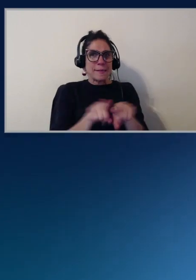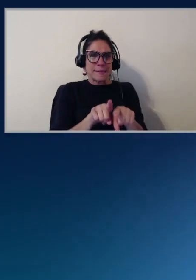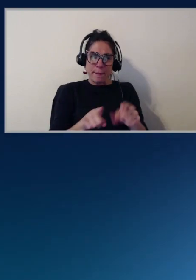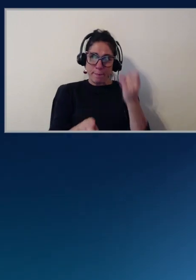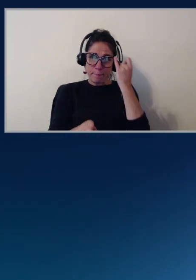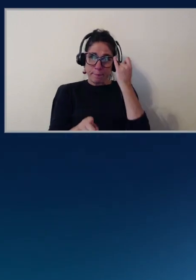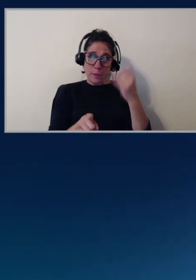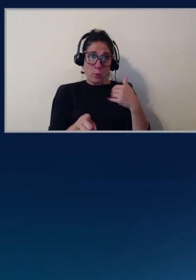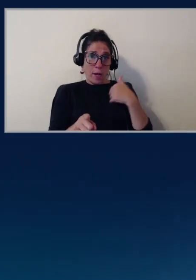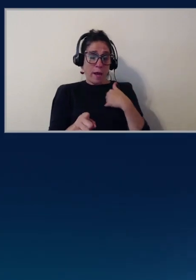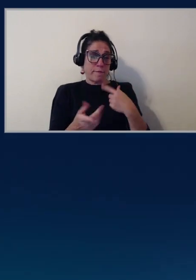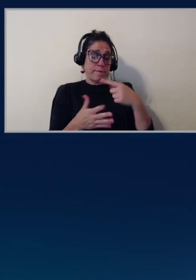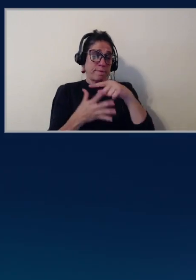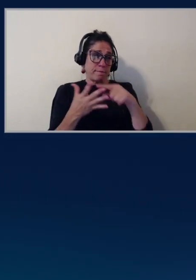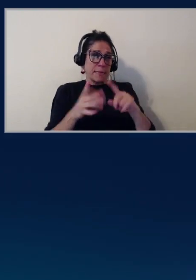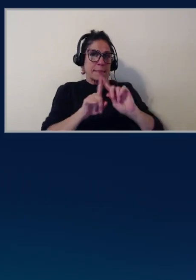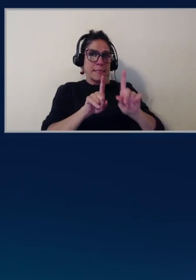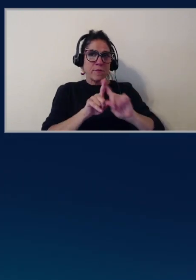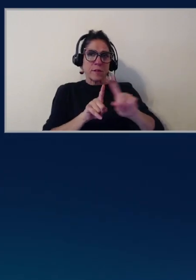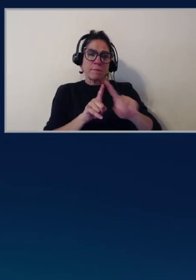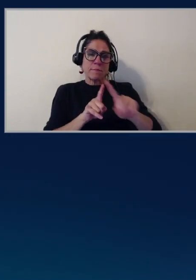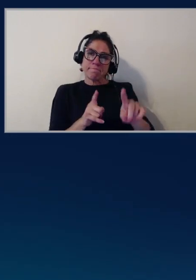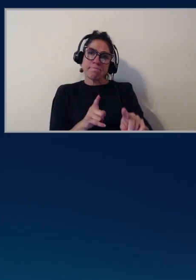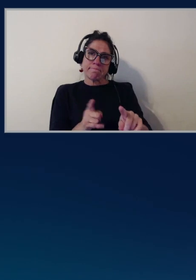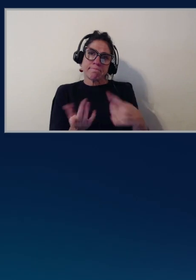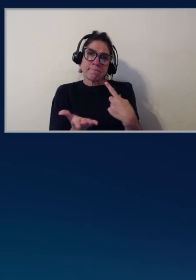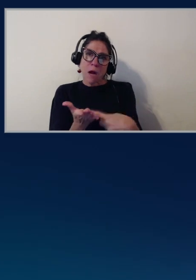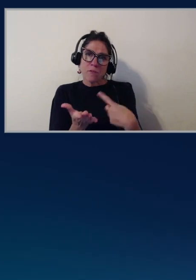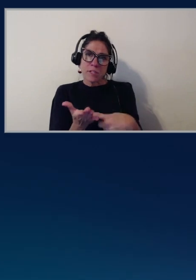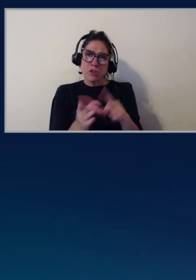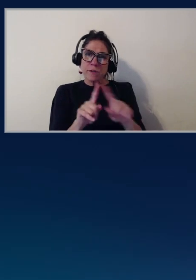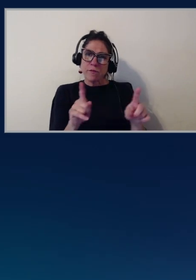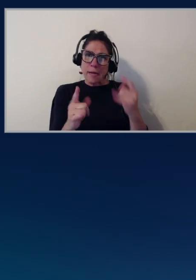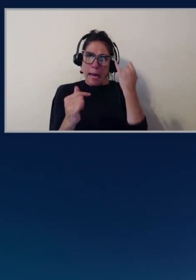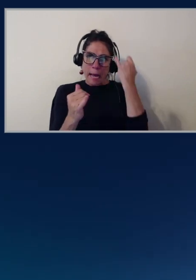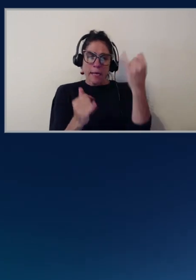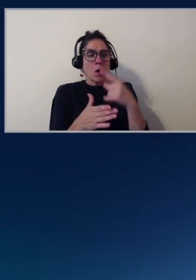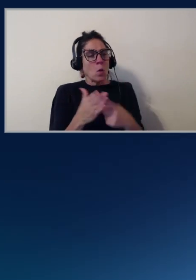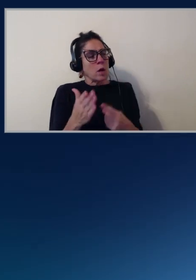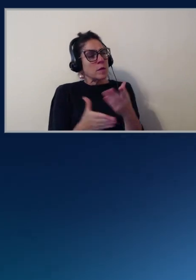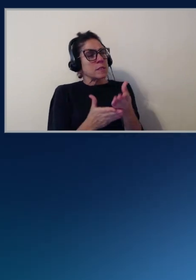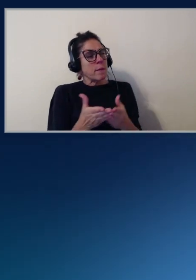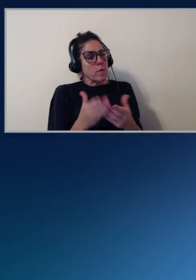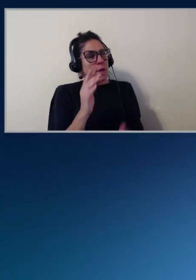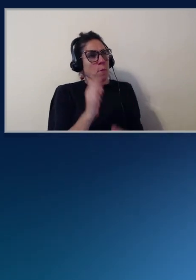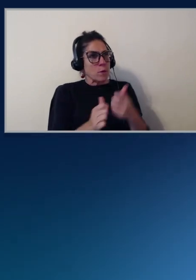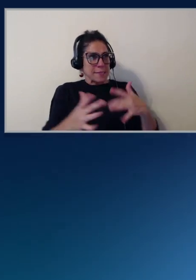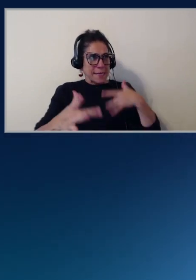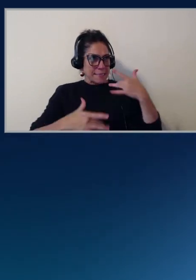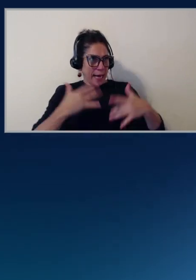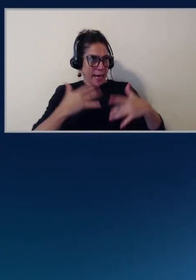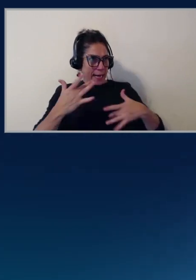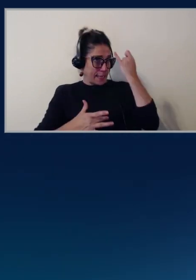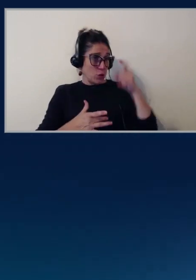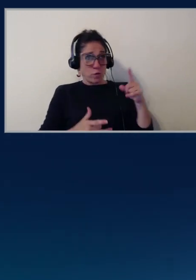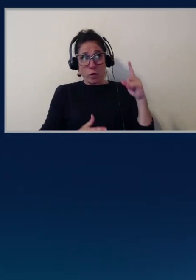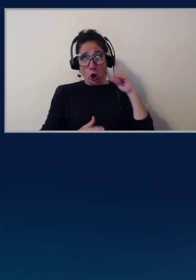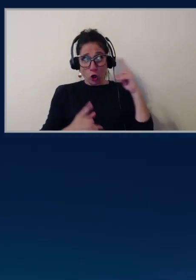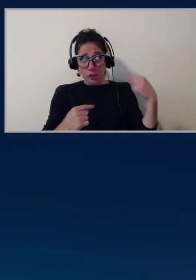having all these conversations, people are having all these ideas. What are some of the most exciting ones that you've heard